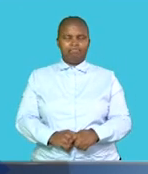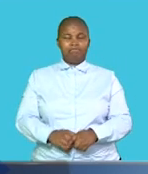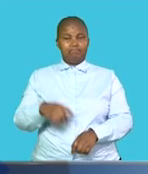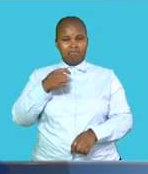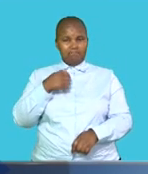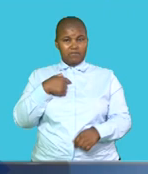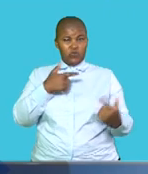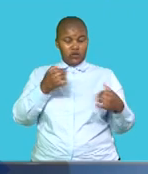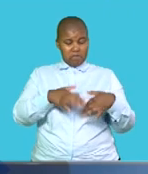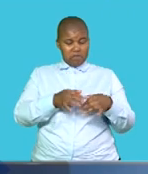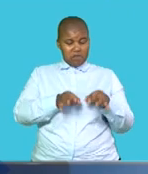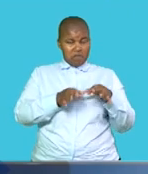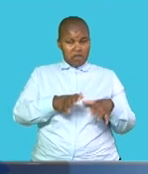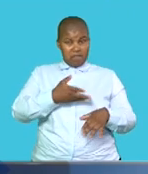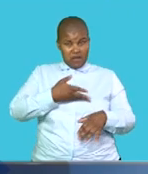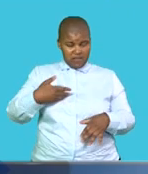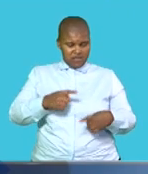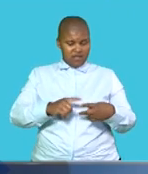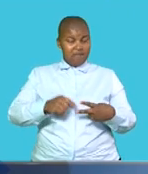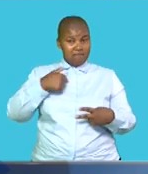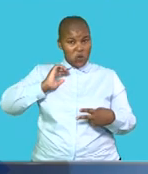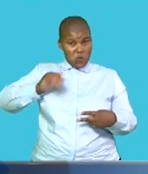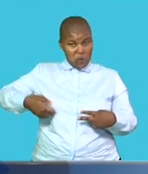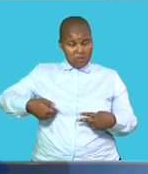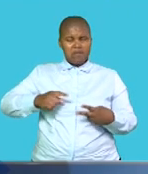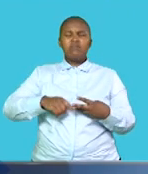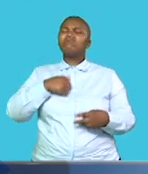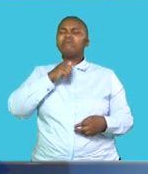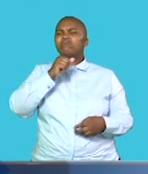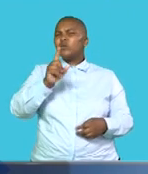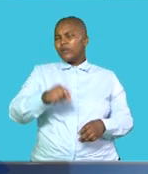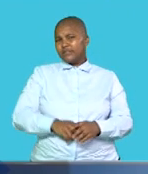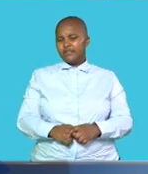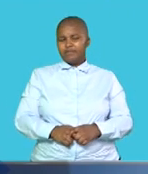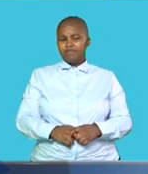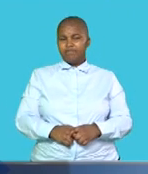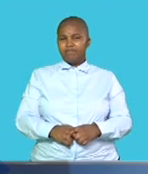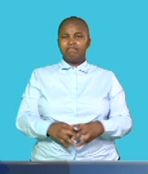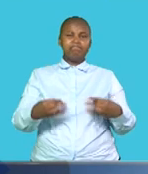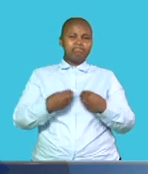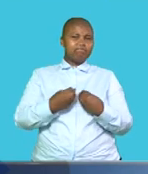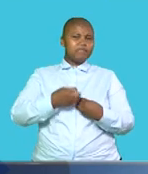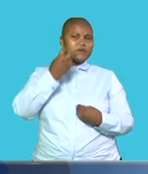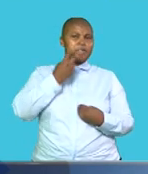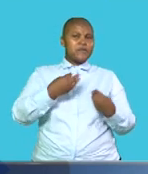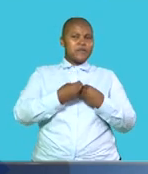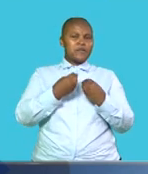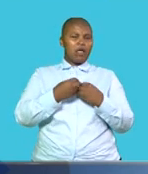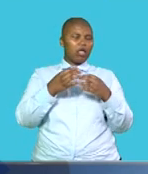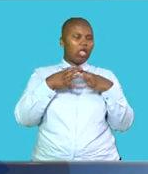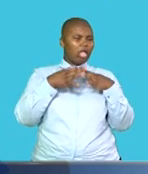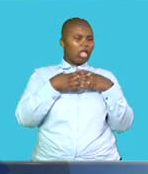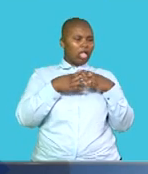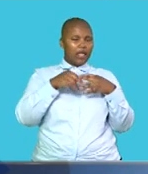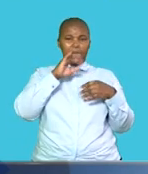mother. I'm looking at this as a woman to say, when things are not going well, you cannot be a bystander.